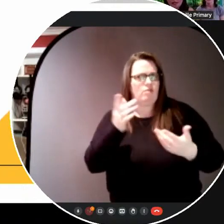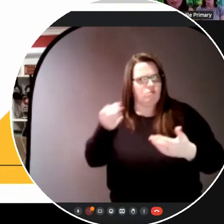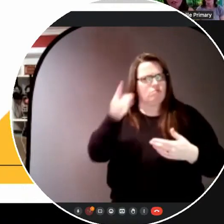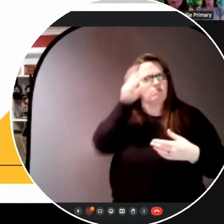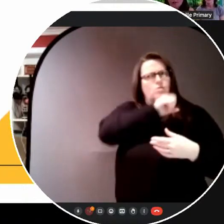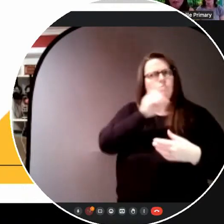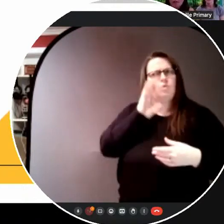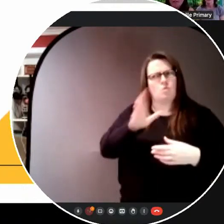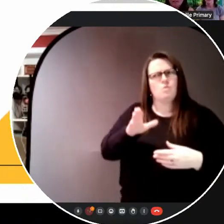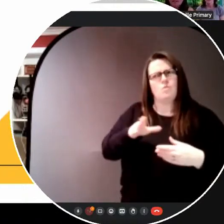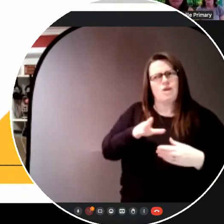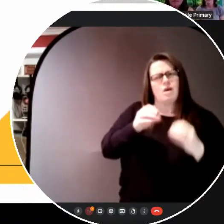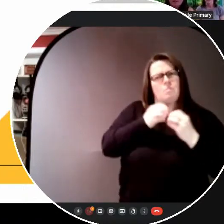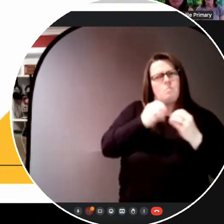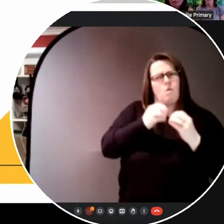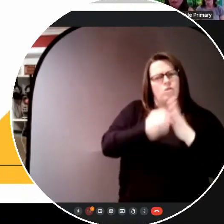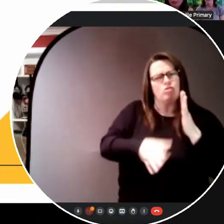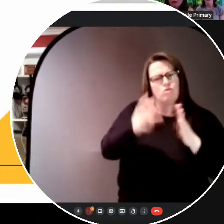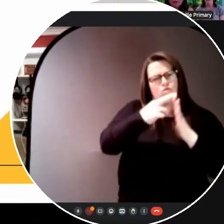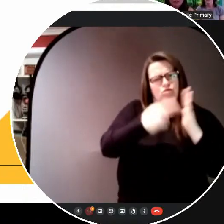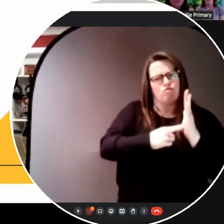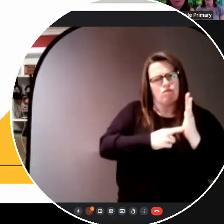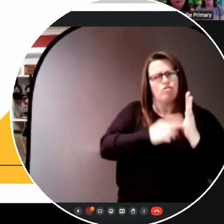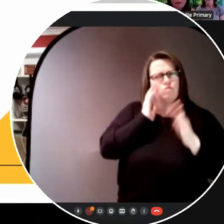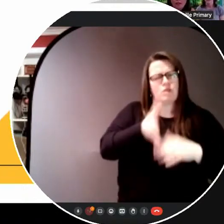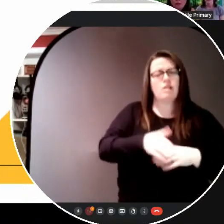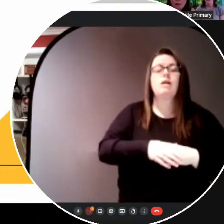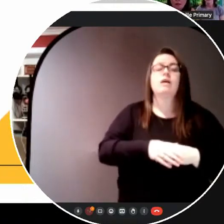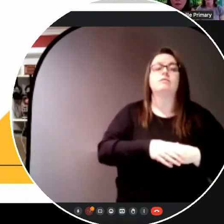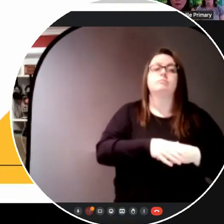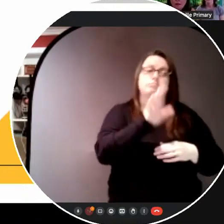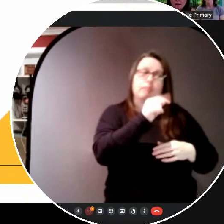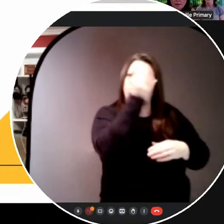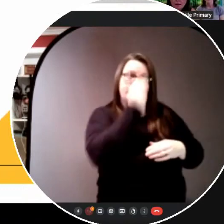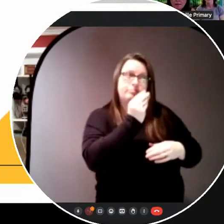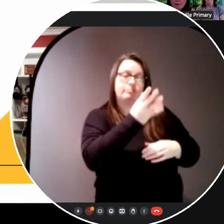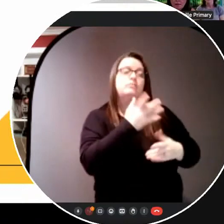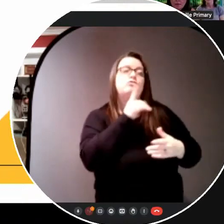The publication of the letter and the sending of the letter is really harmful to the community.